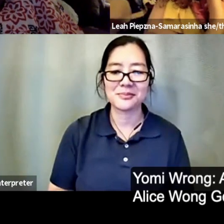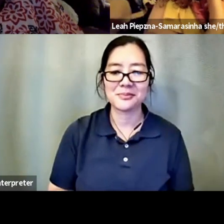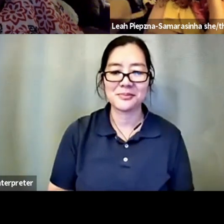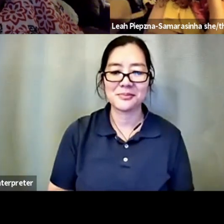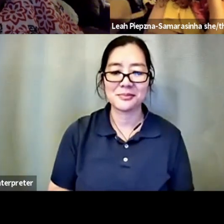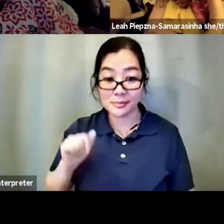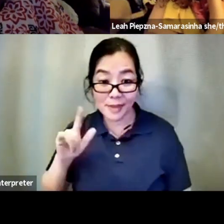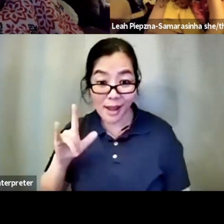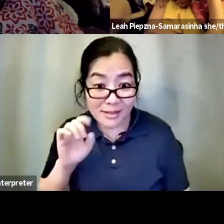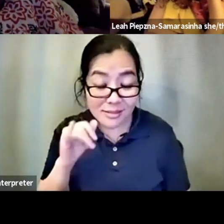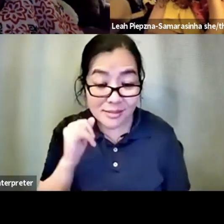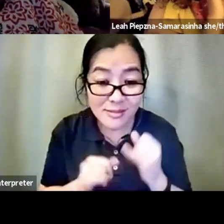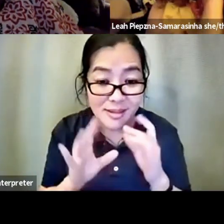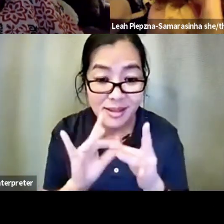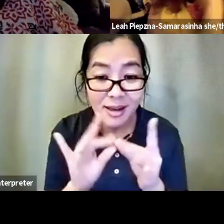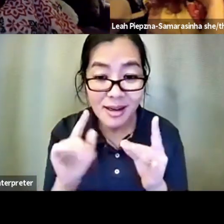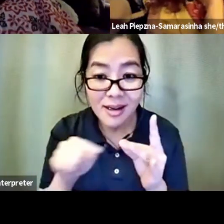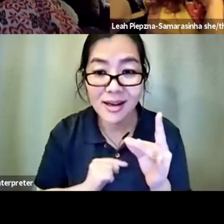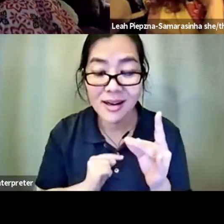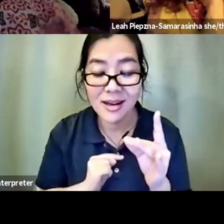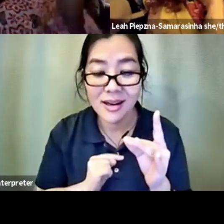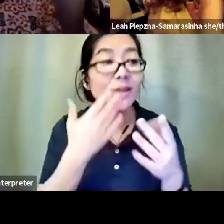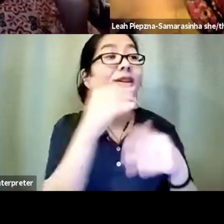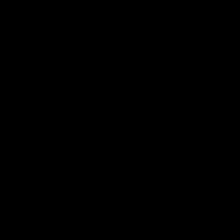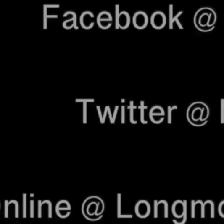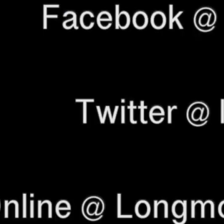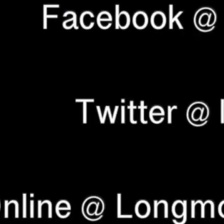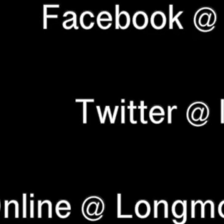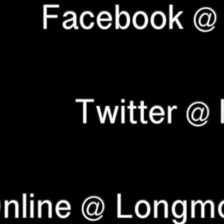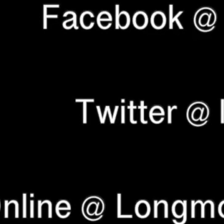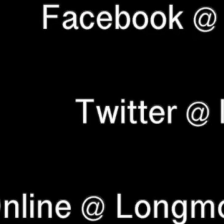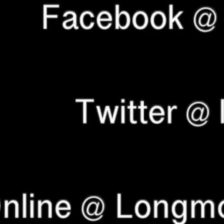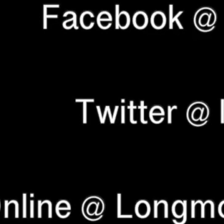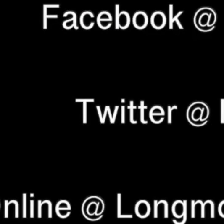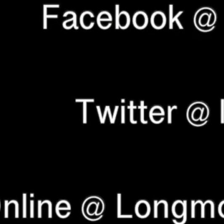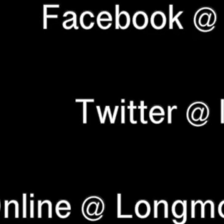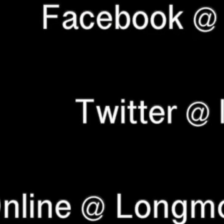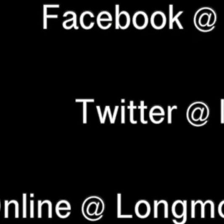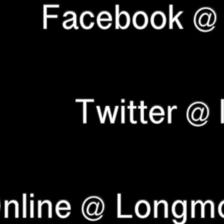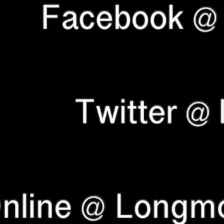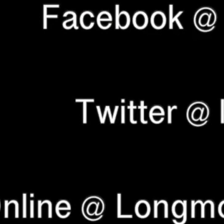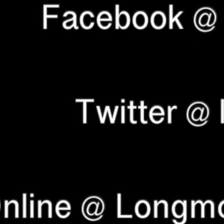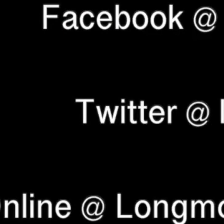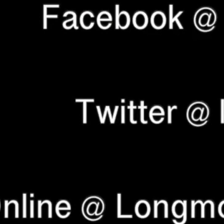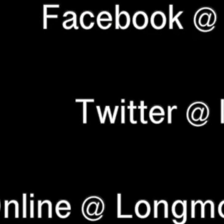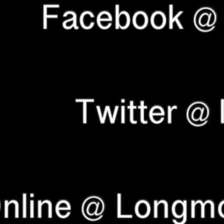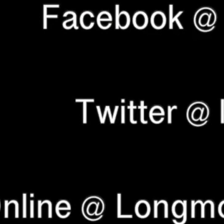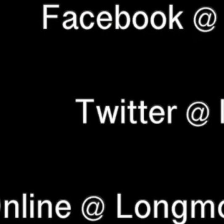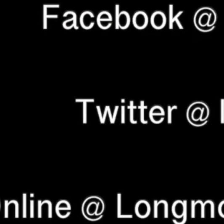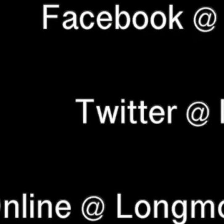Alice? Good night, everyone. Good night. White text on a black background reads, "Thank you for